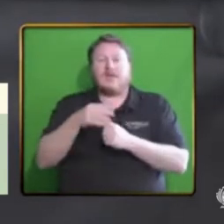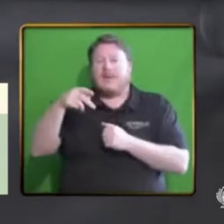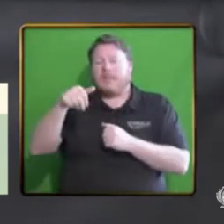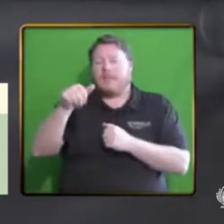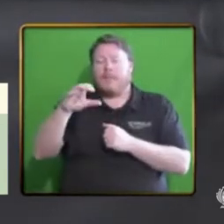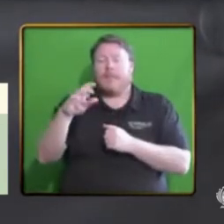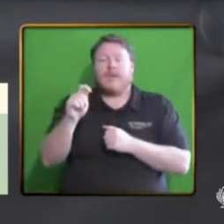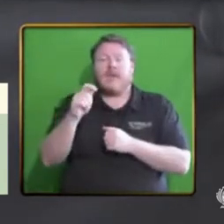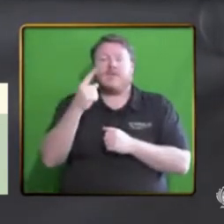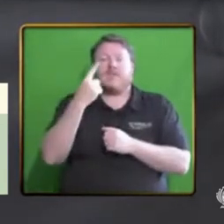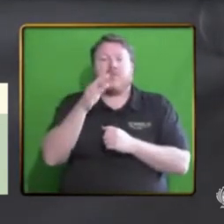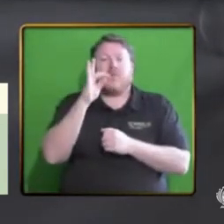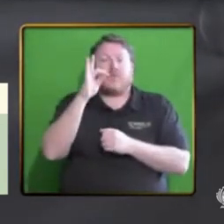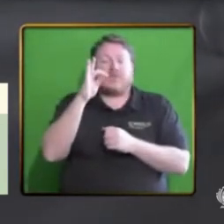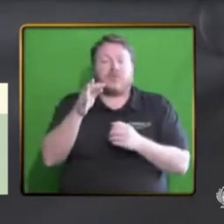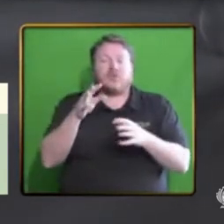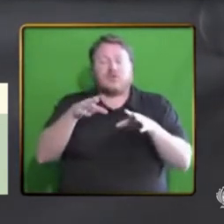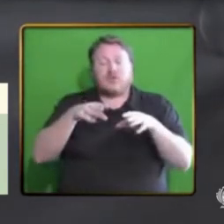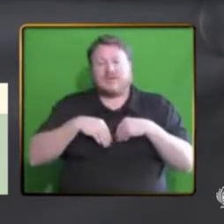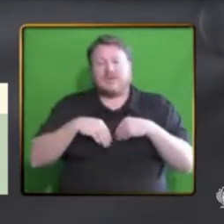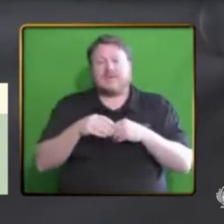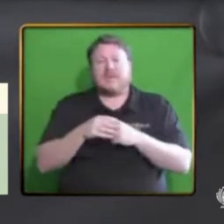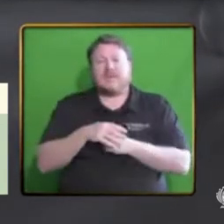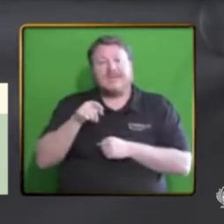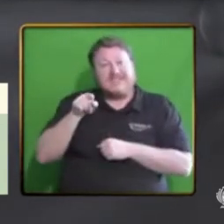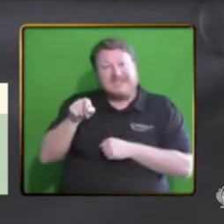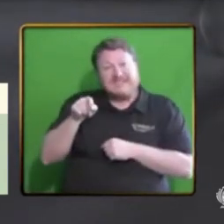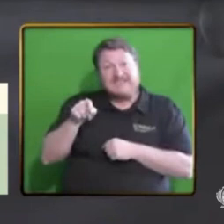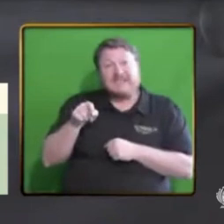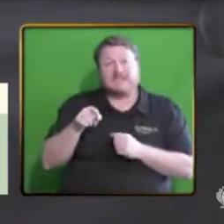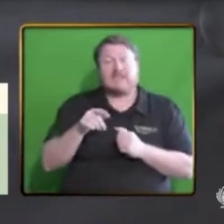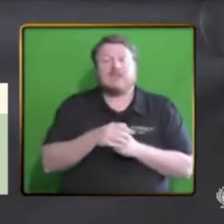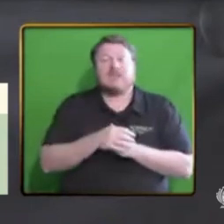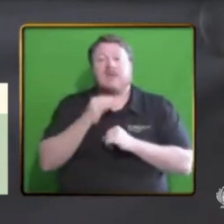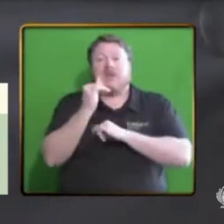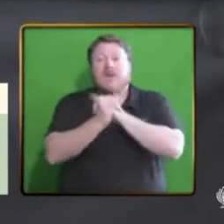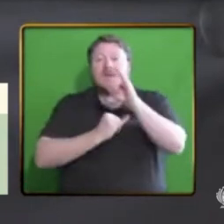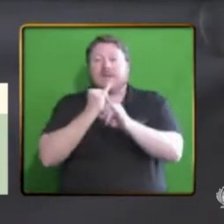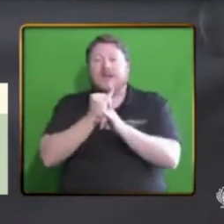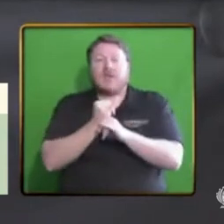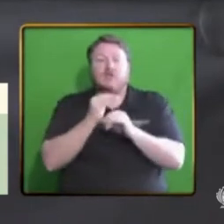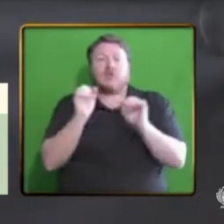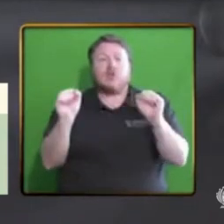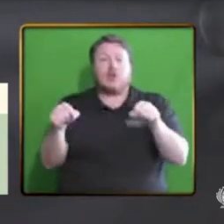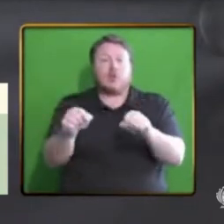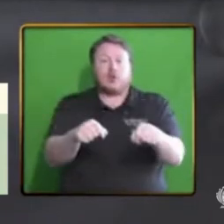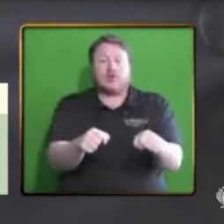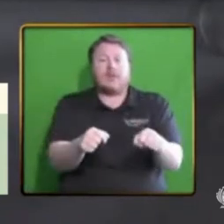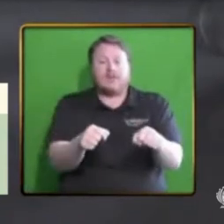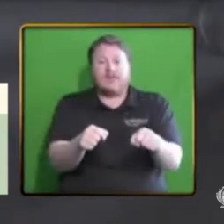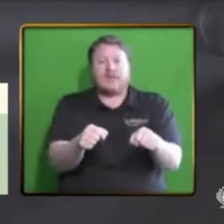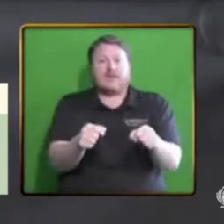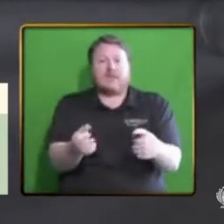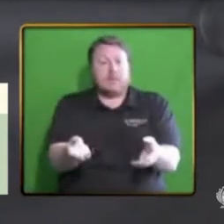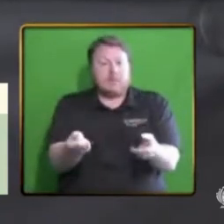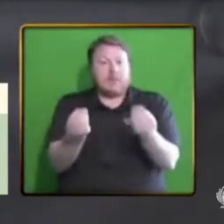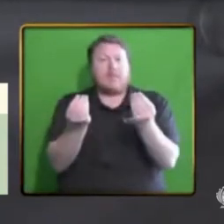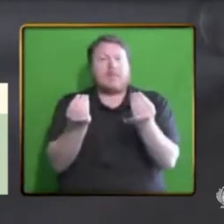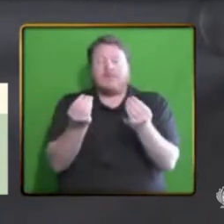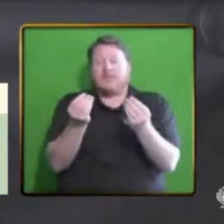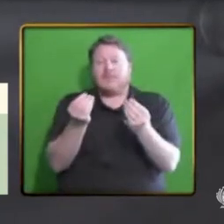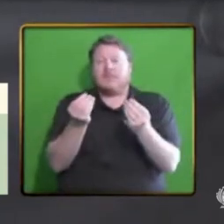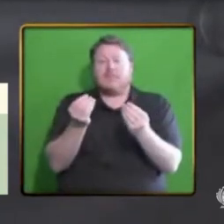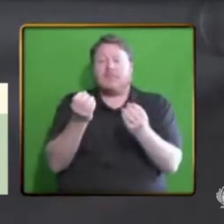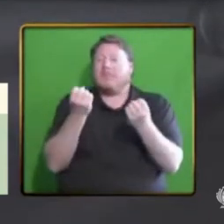Future, and the Pact itself is a wide-ranging international agreement that has been in the making